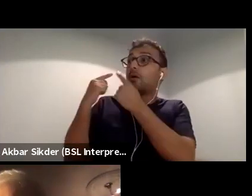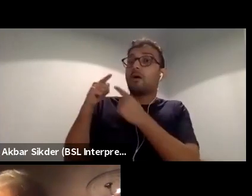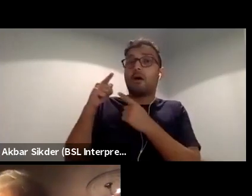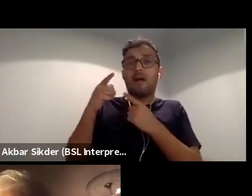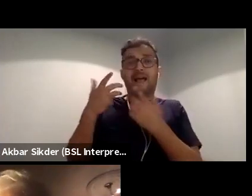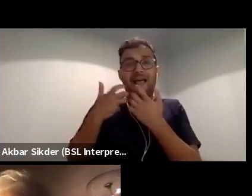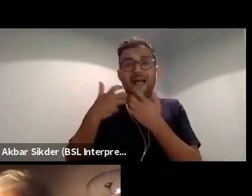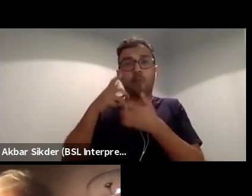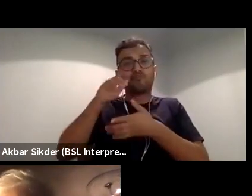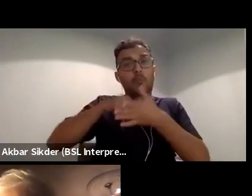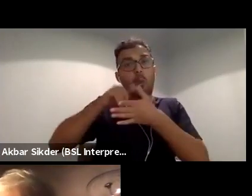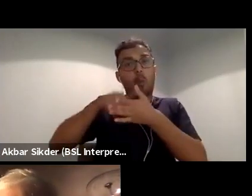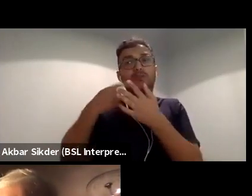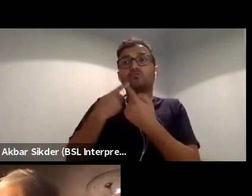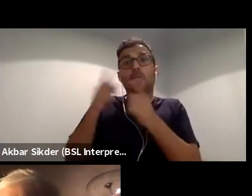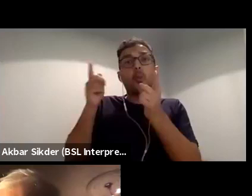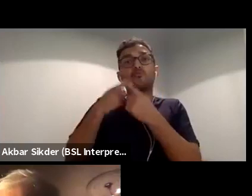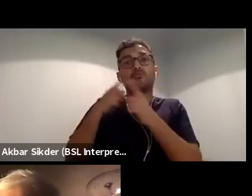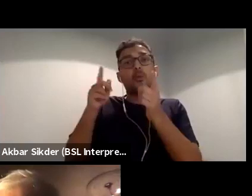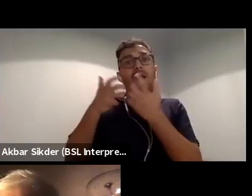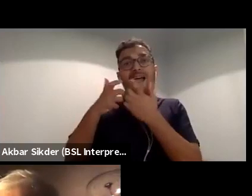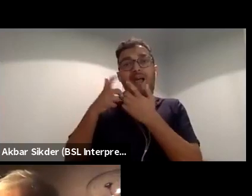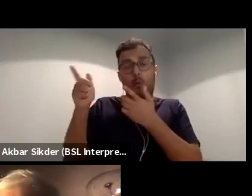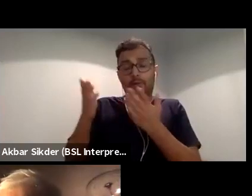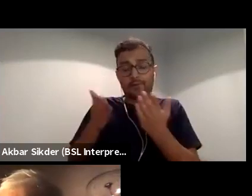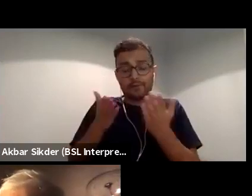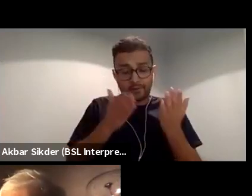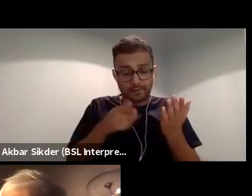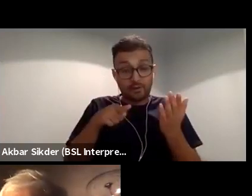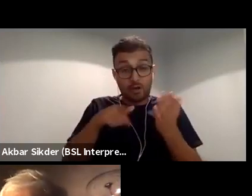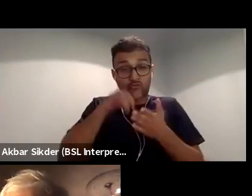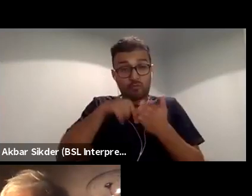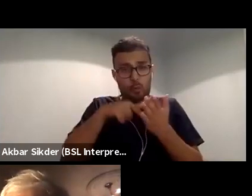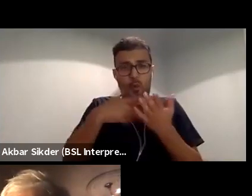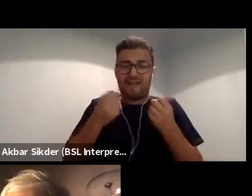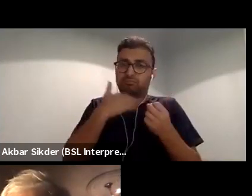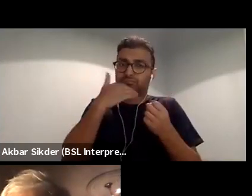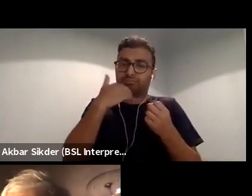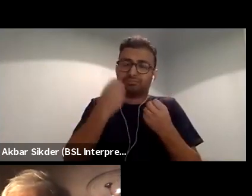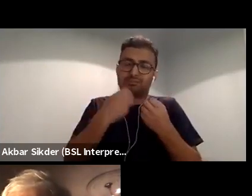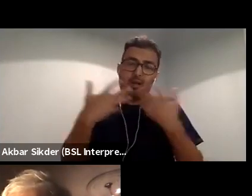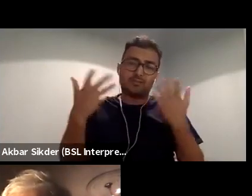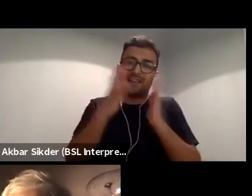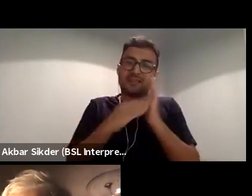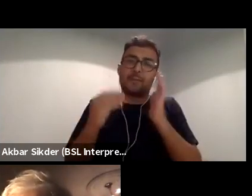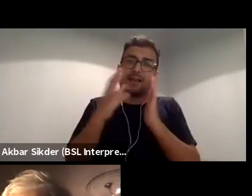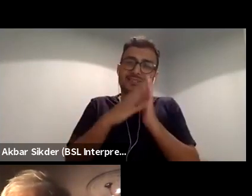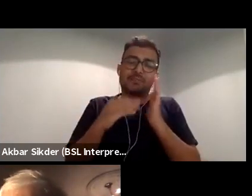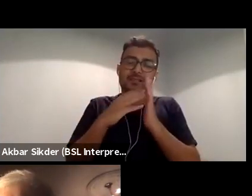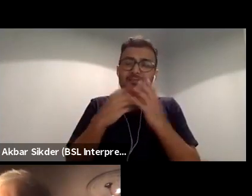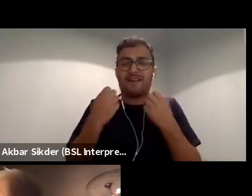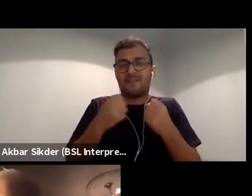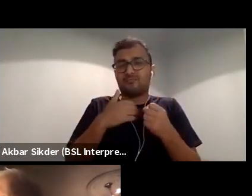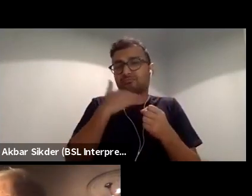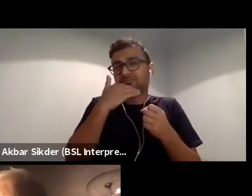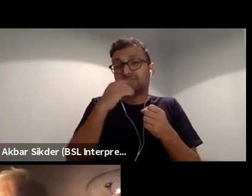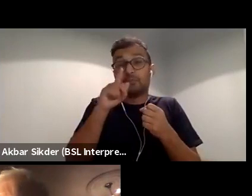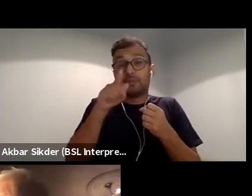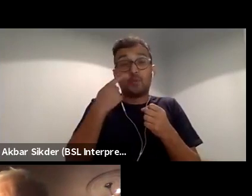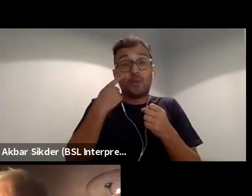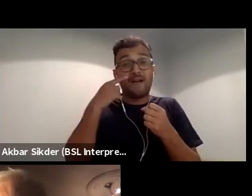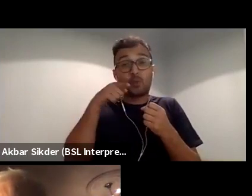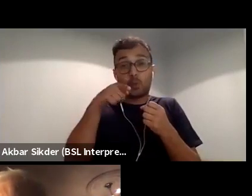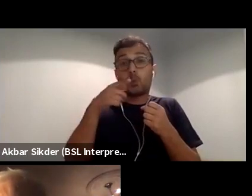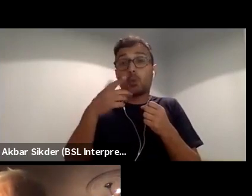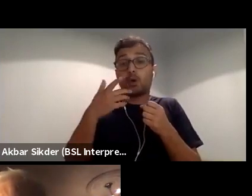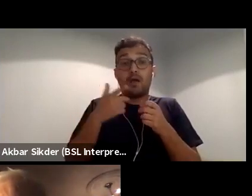are dozens and dozens of examples in the report. But actually, if you look at a lot of the reporting that follows